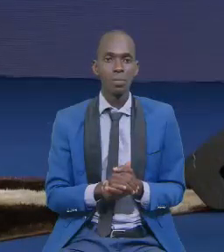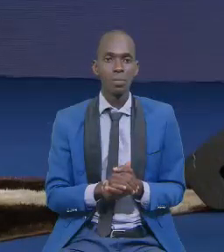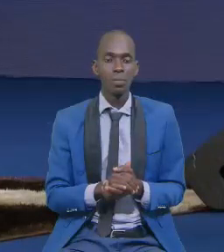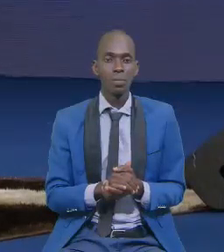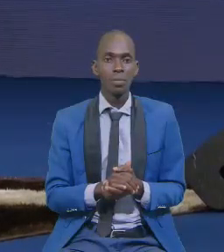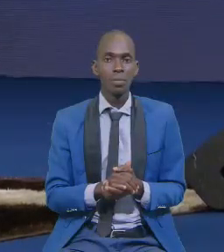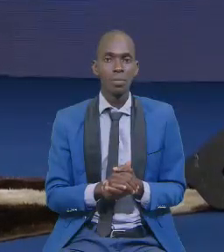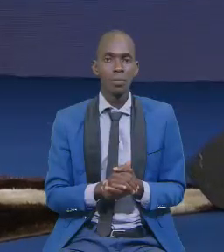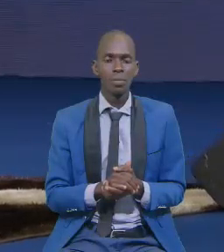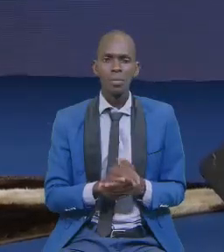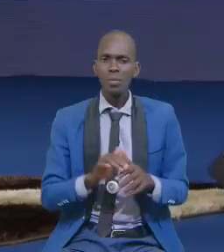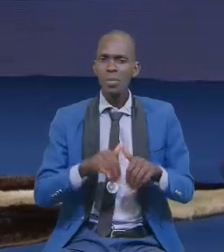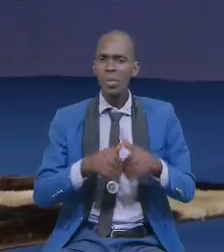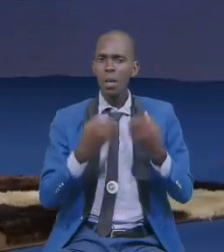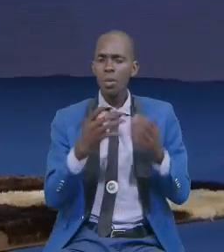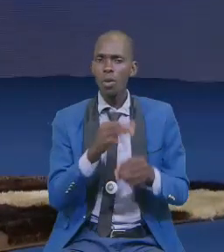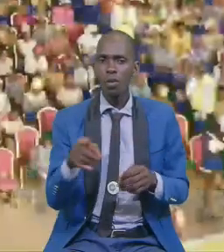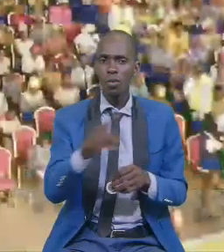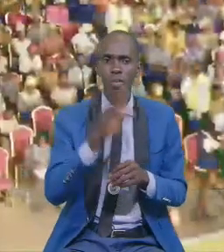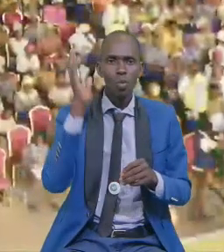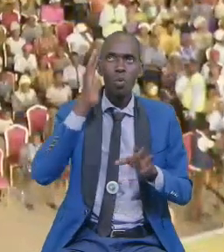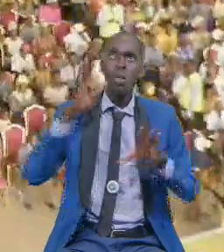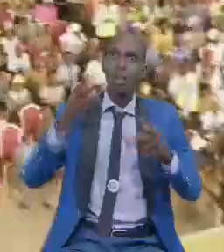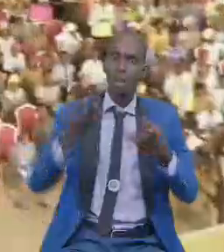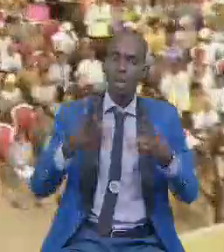How many of us can come for his salvation?